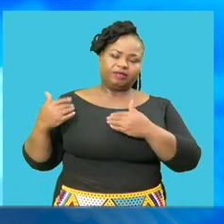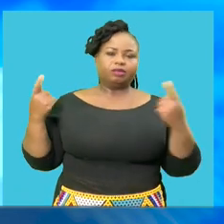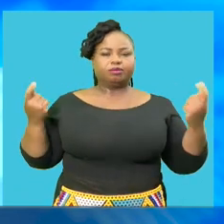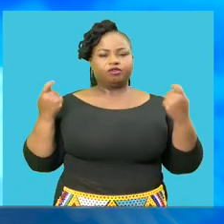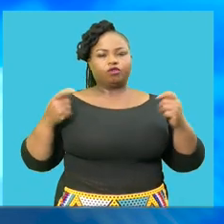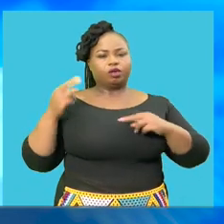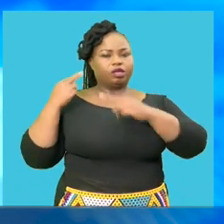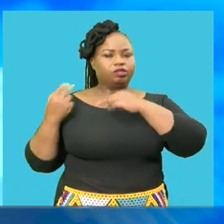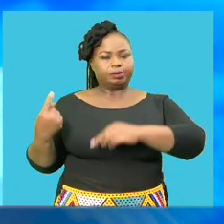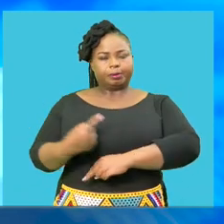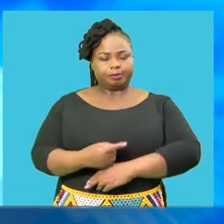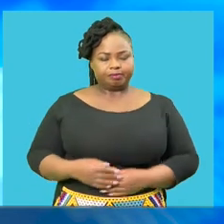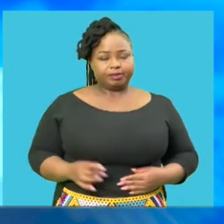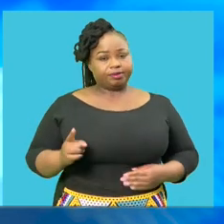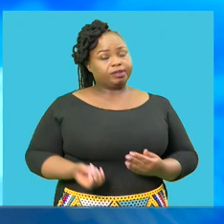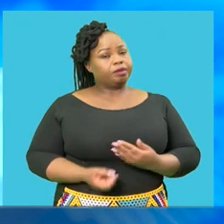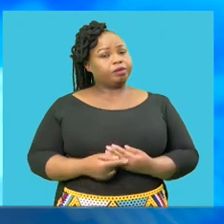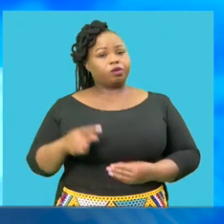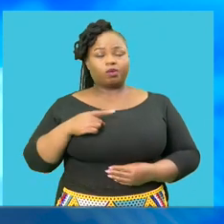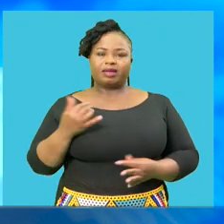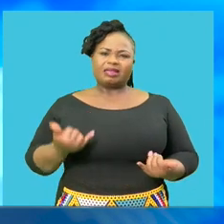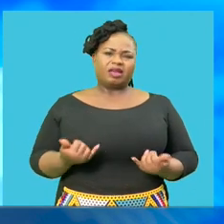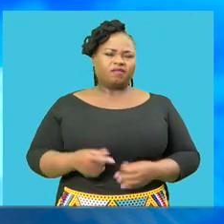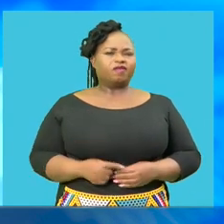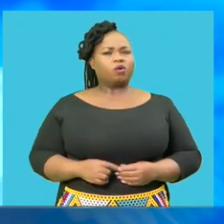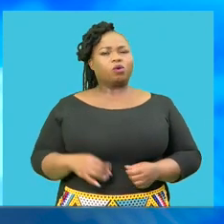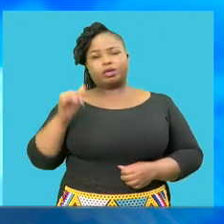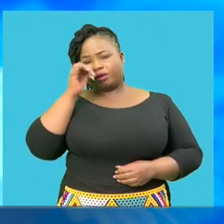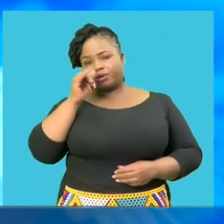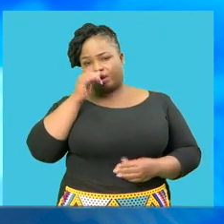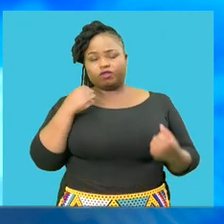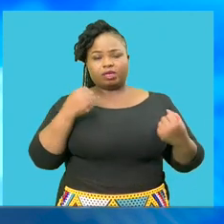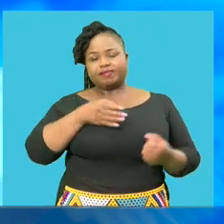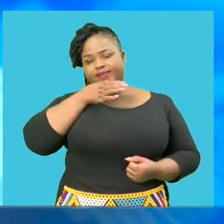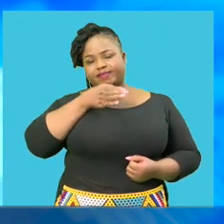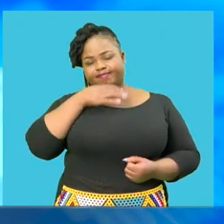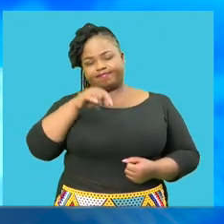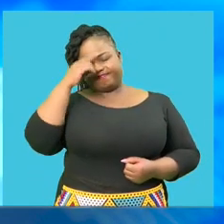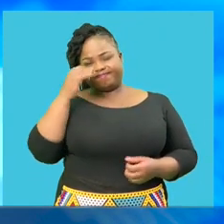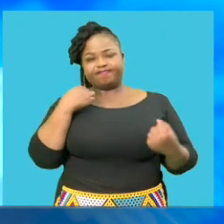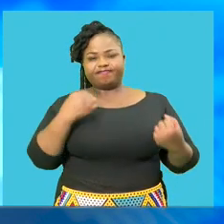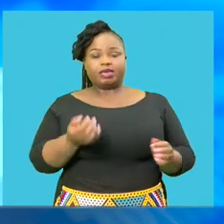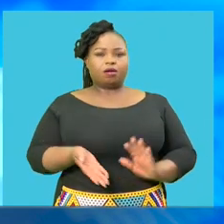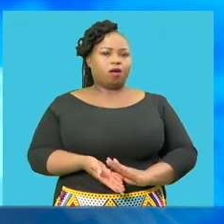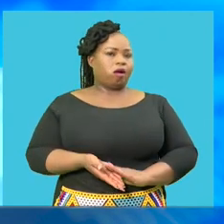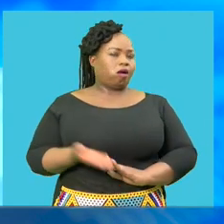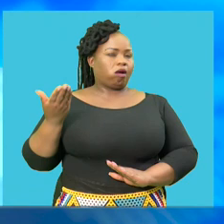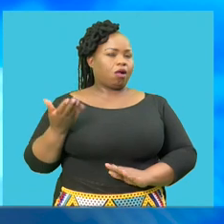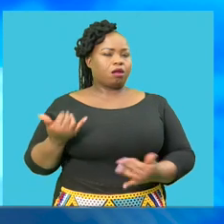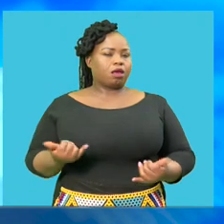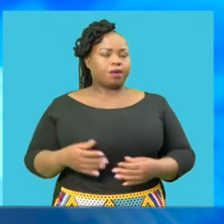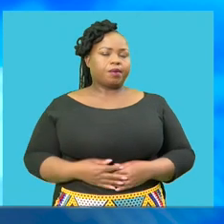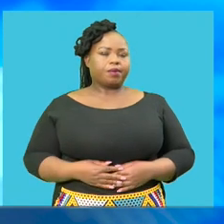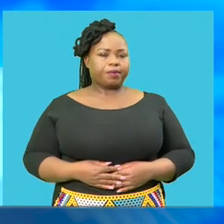yosugulel falemveli okuza nandjengoko izelo zobundlo buongela no kuba panzi kwembe mbelelo zoguala zitanda ukuti kaka nge